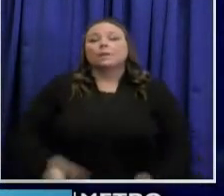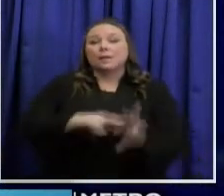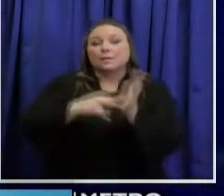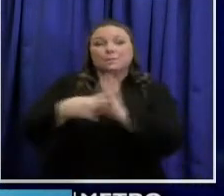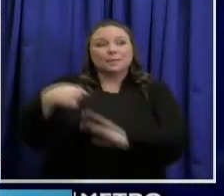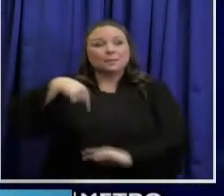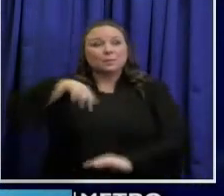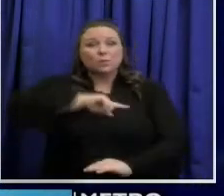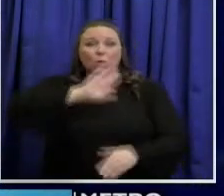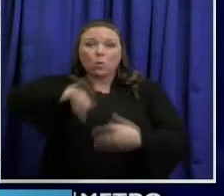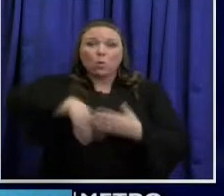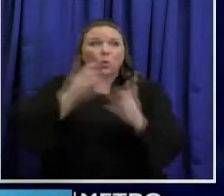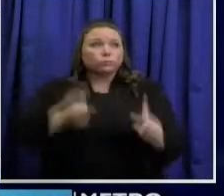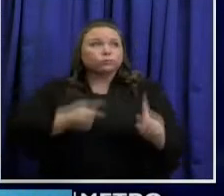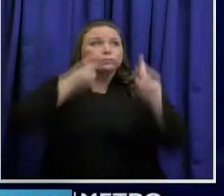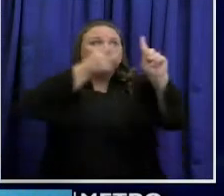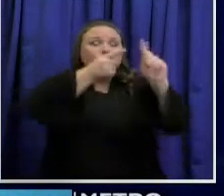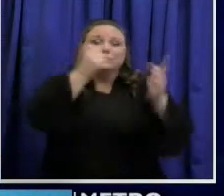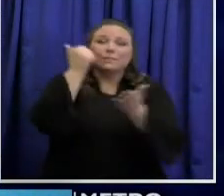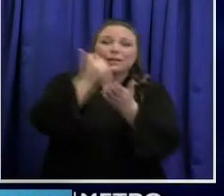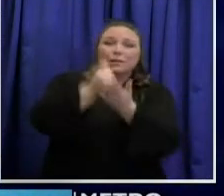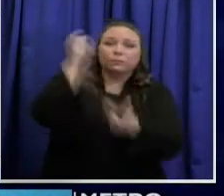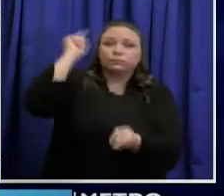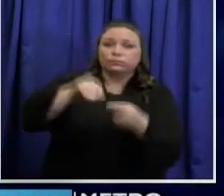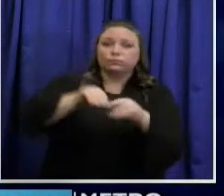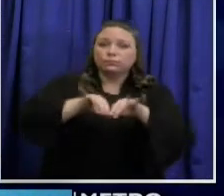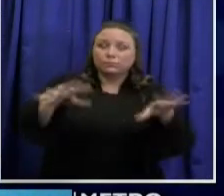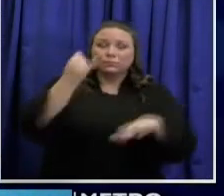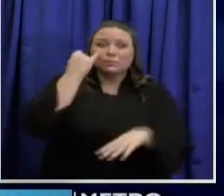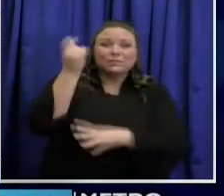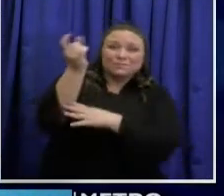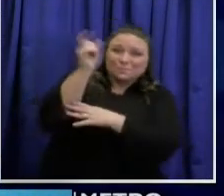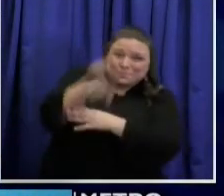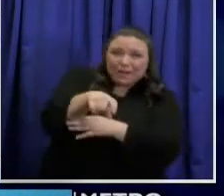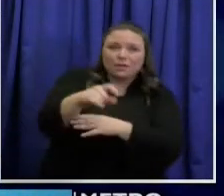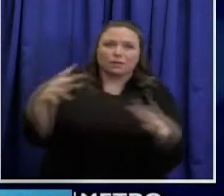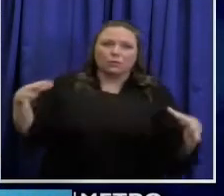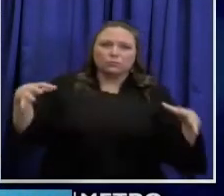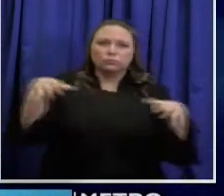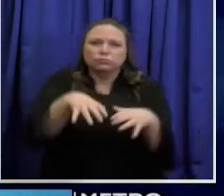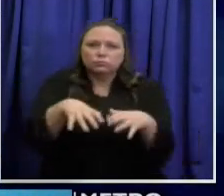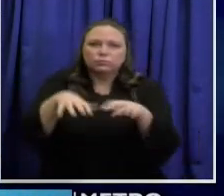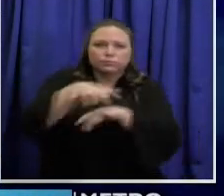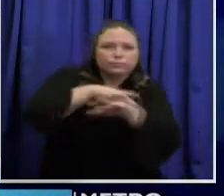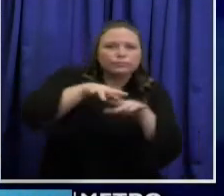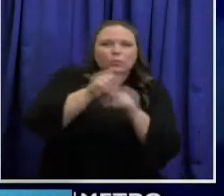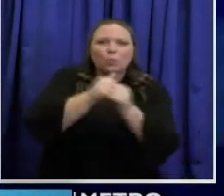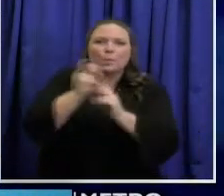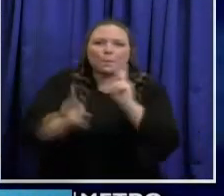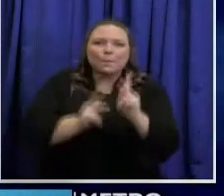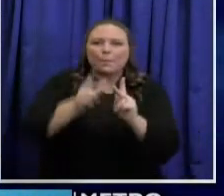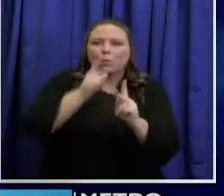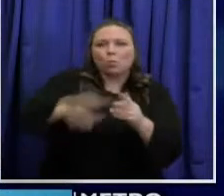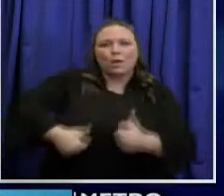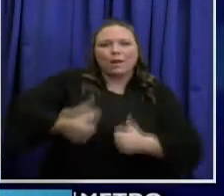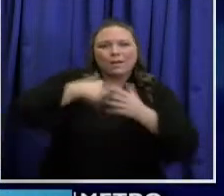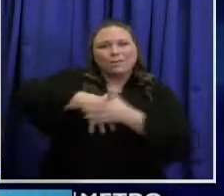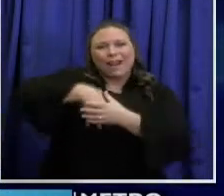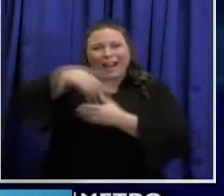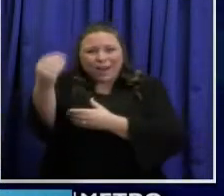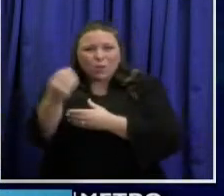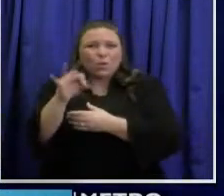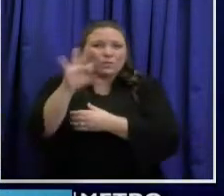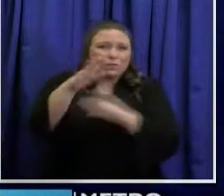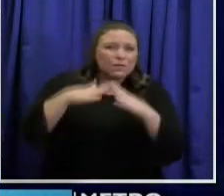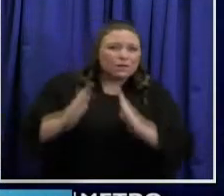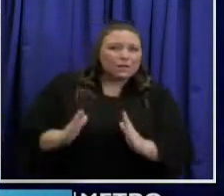mission in flattening the curve. If you must absolutely get together with people outside your household, limit your gathering to